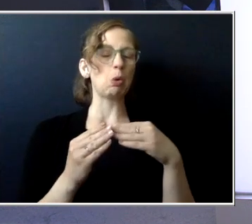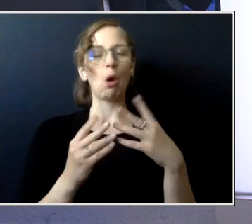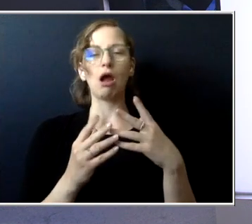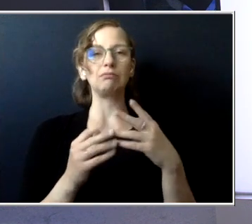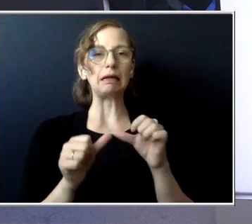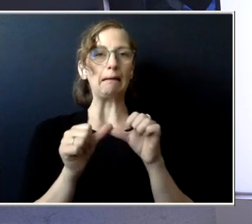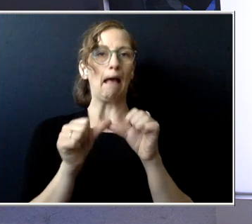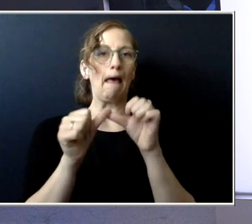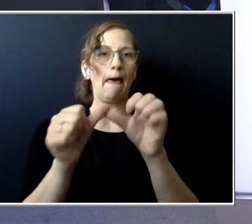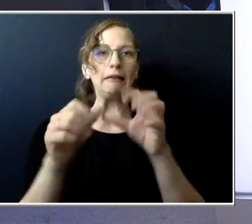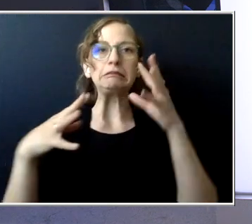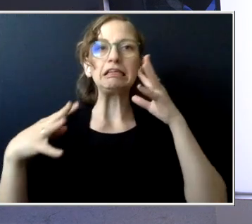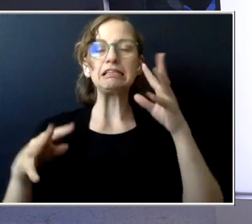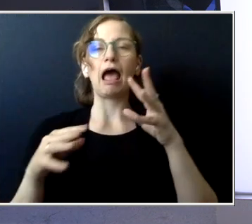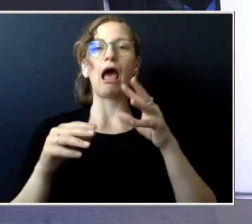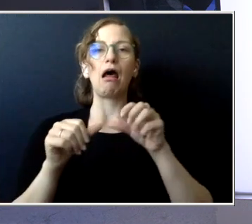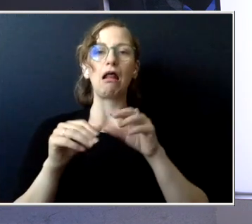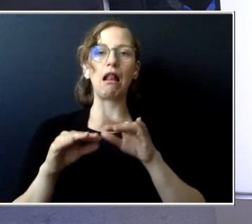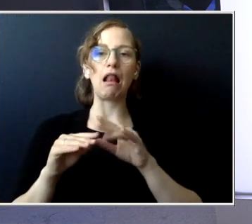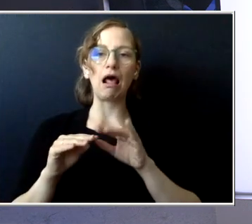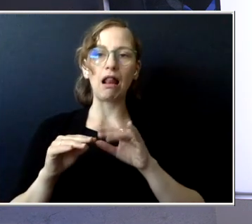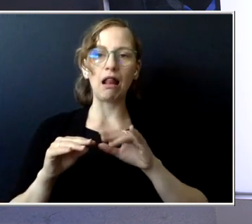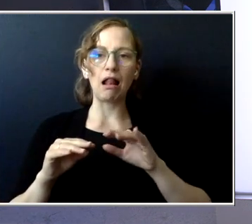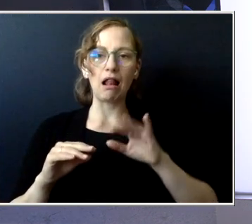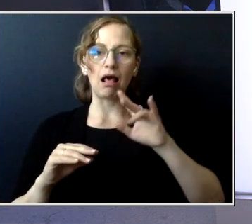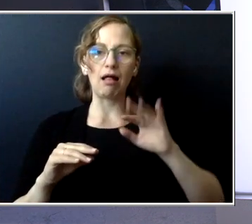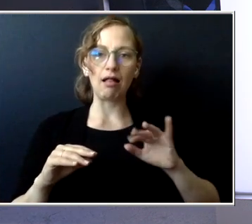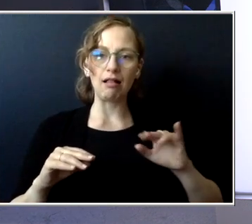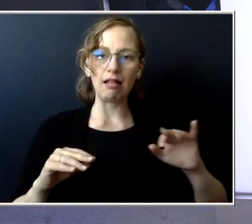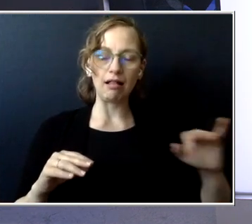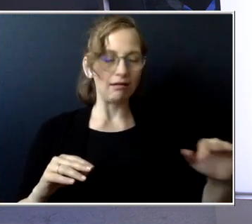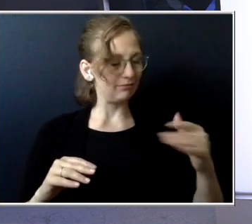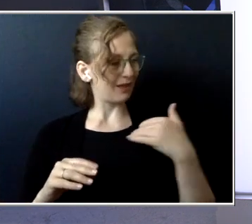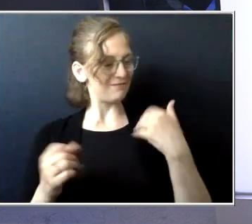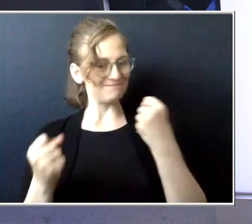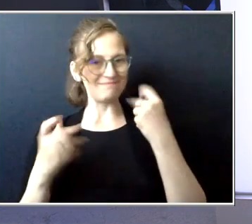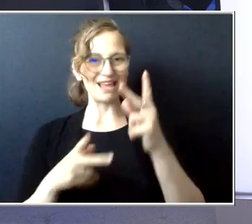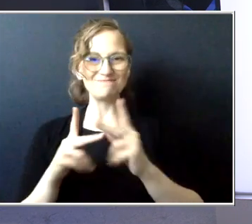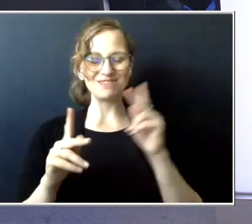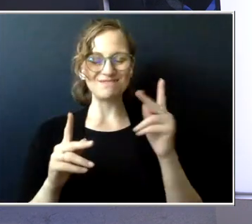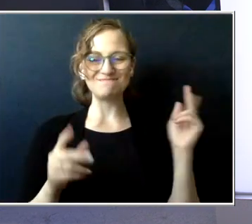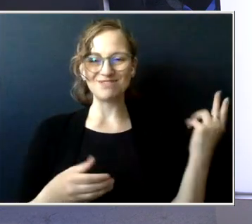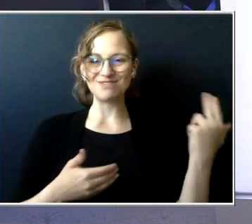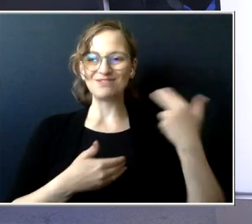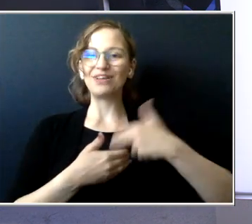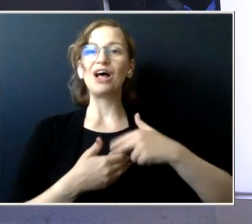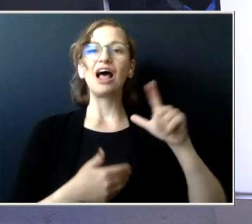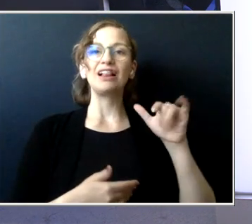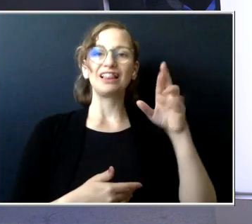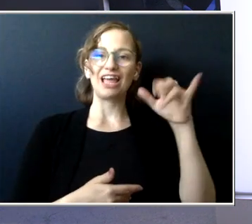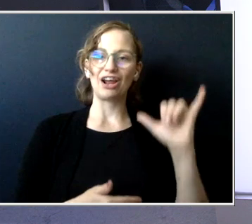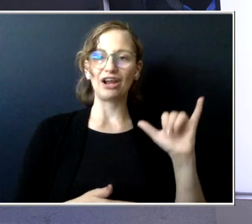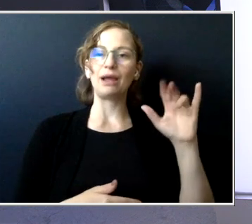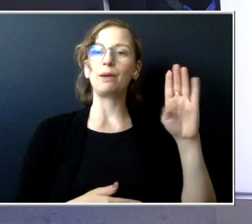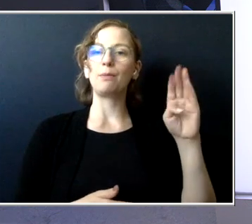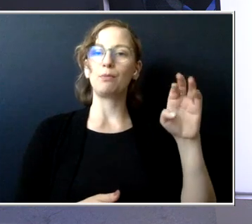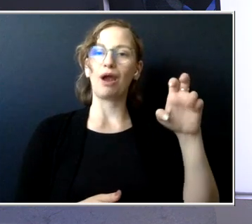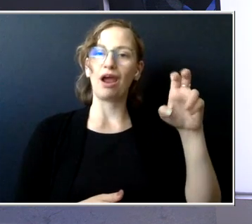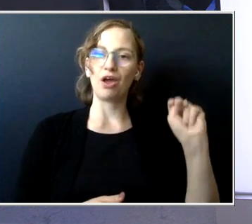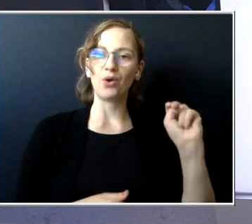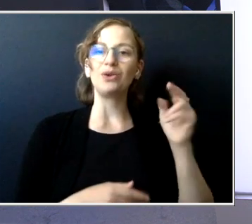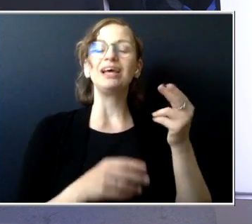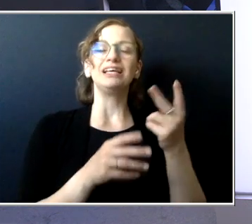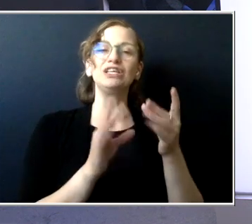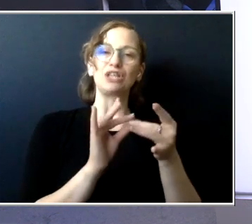today. We have a full desk joining me today. Larry Brown is here to talk about his LVAD. LVAD patients cannot do it alone, which is why